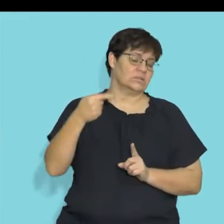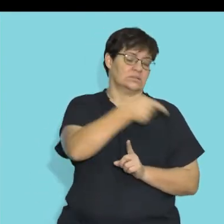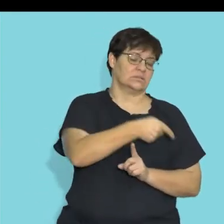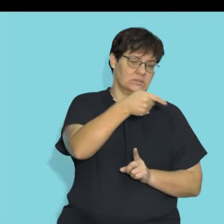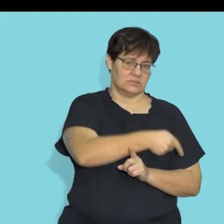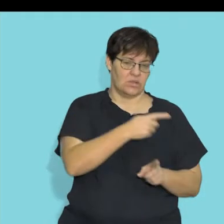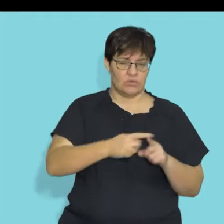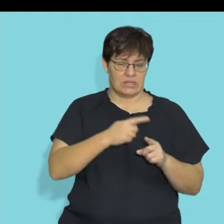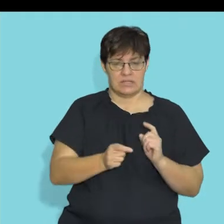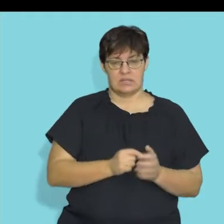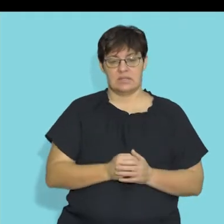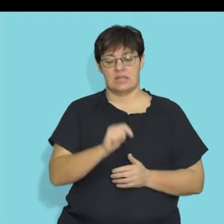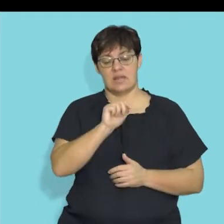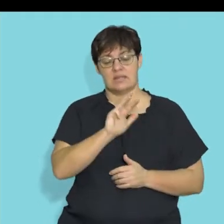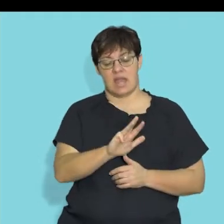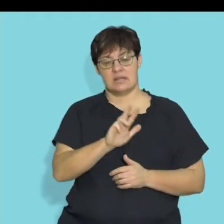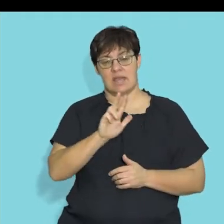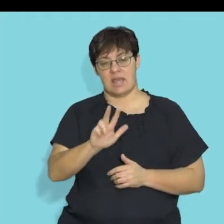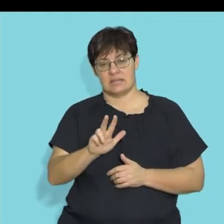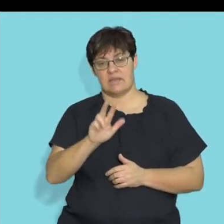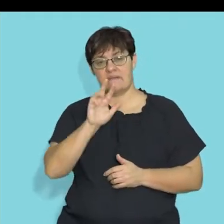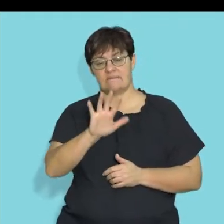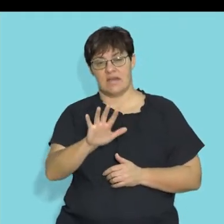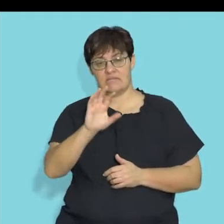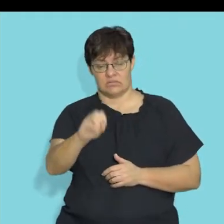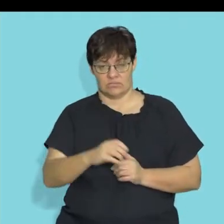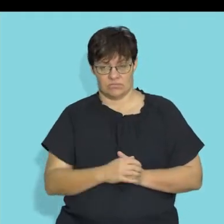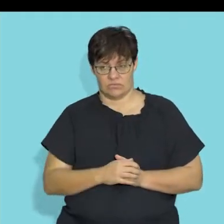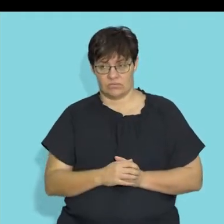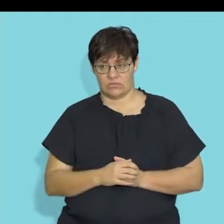over your old rental. Your old rental was